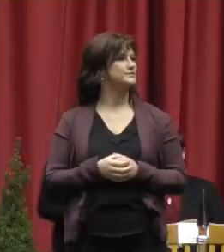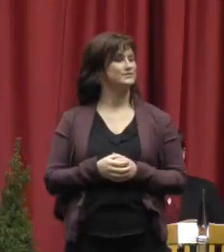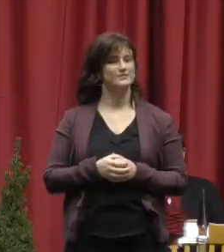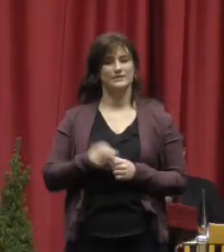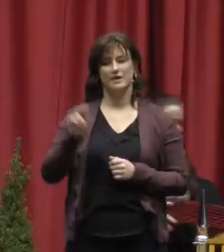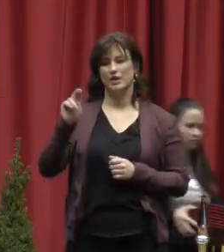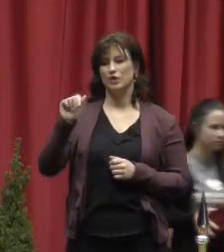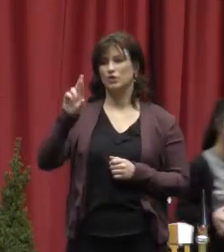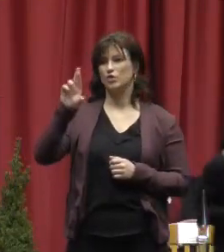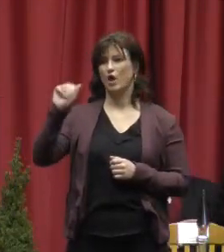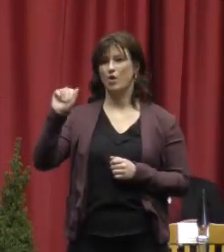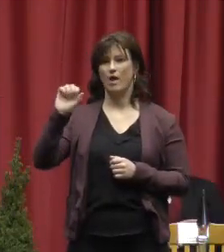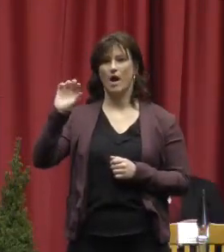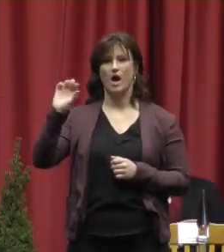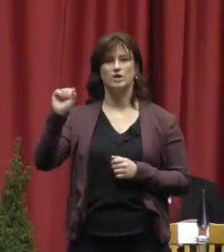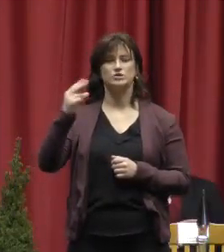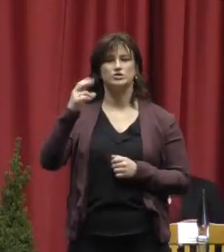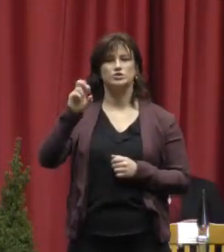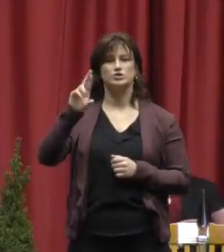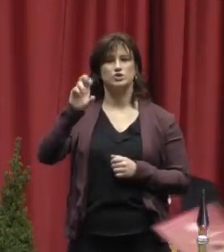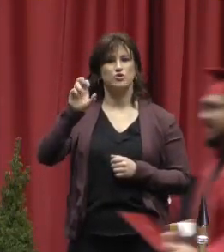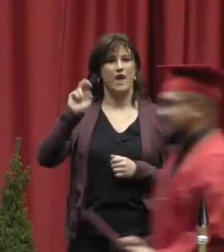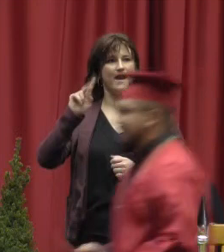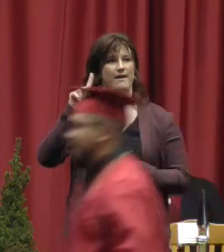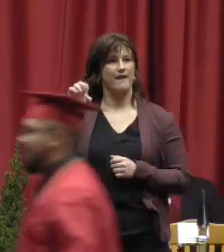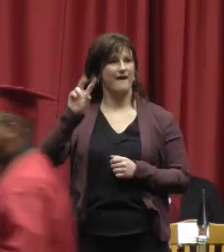Nara Sharendev.